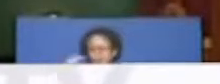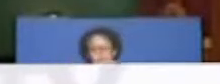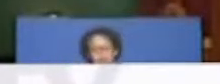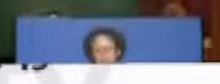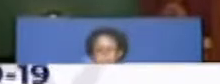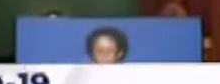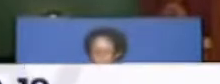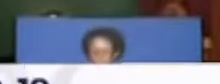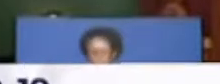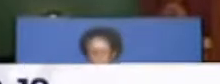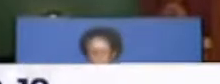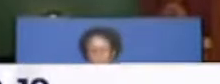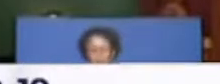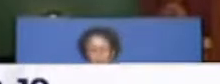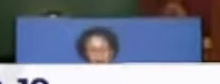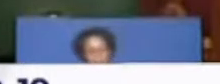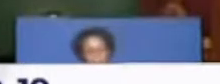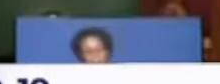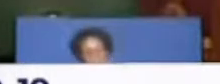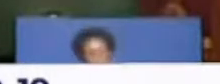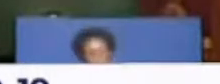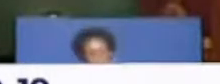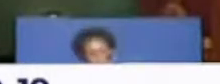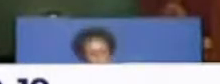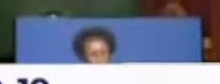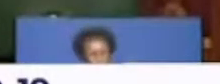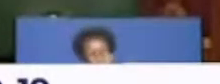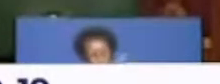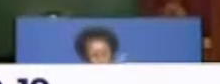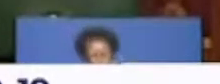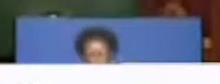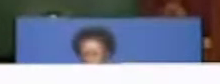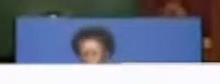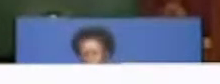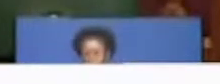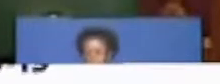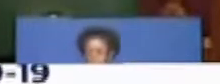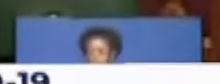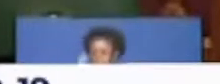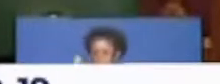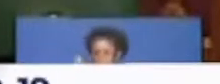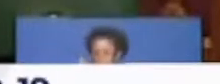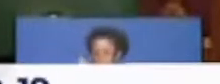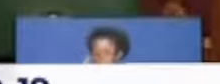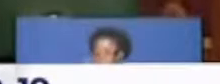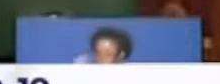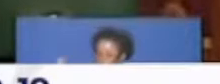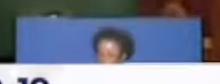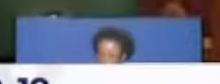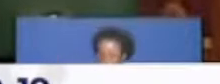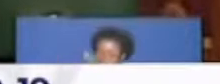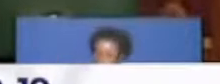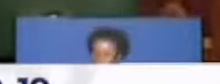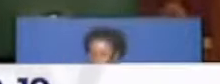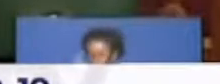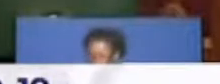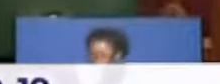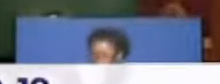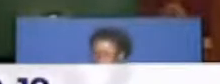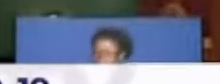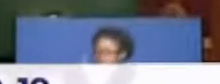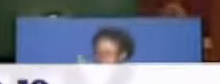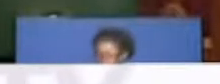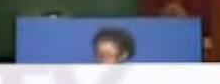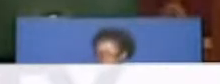National Treasury to allocate a further 10 billion shillings for the third phase of the Kazi Mtaani program to